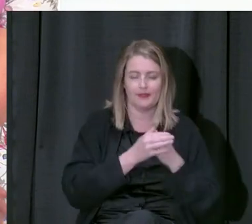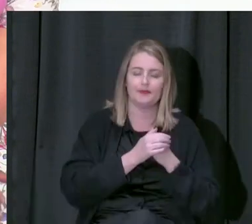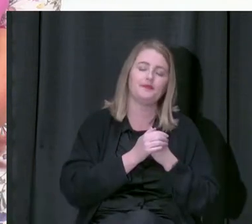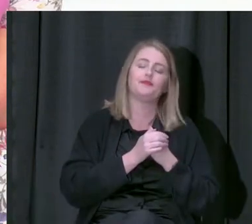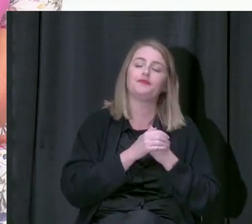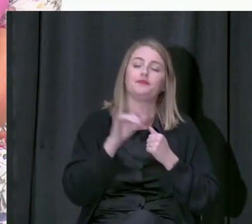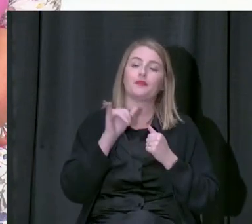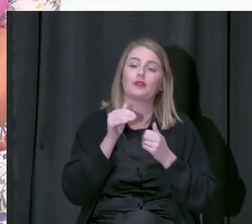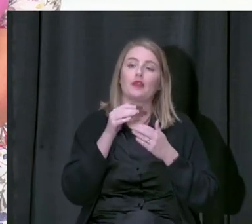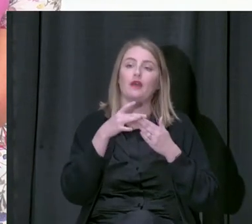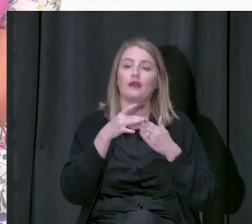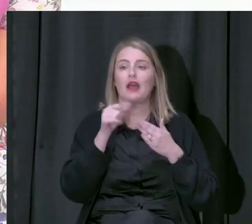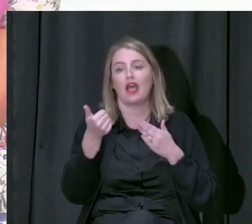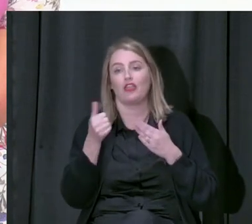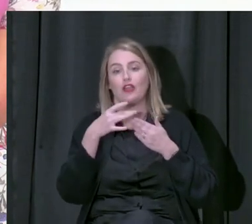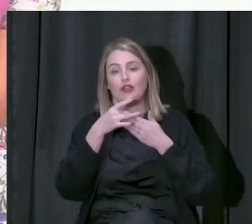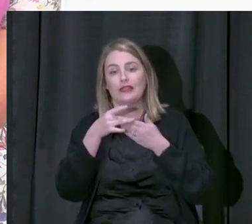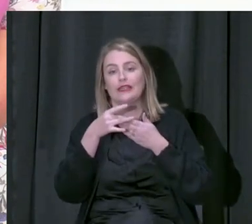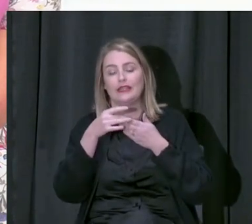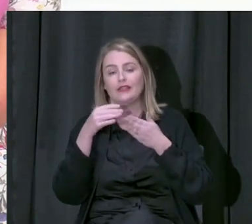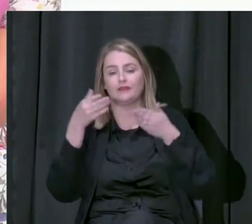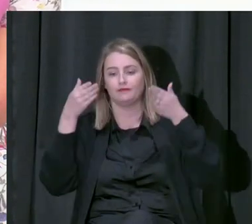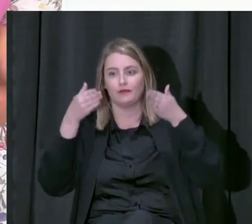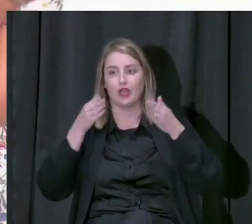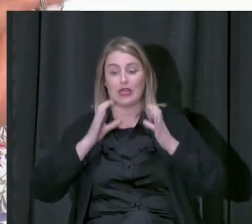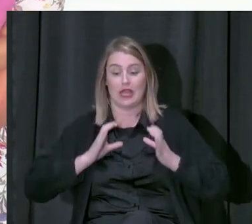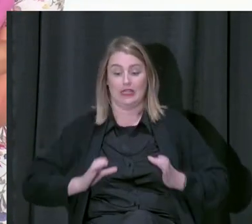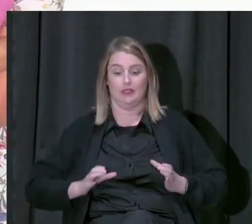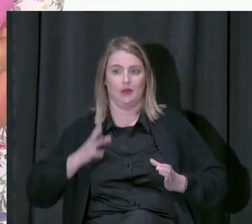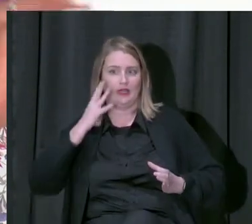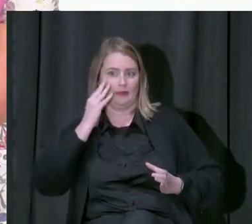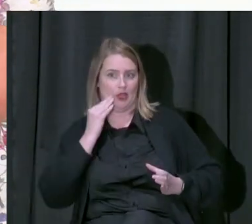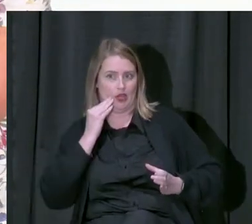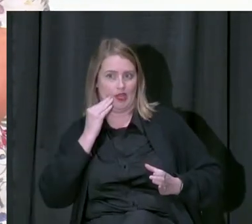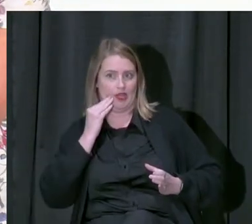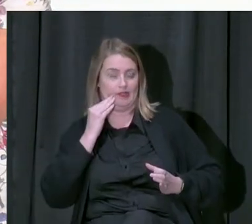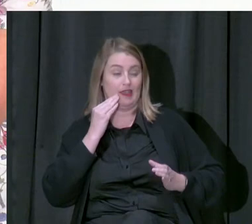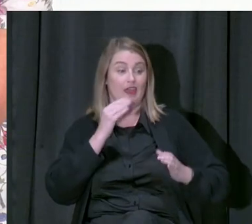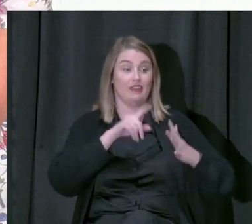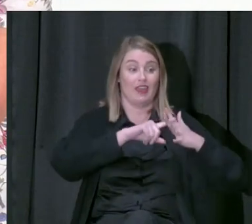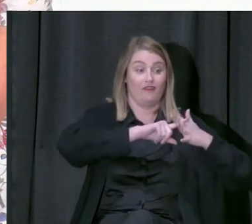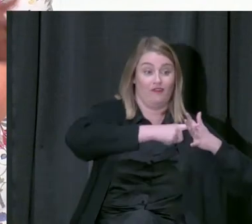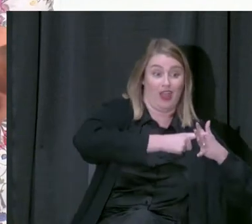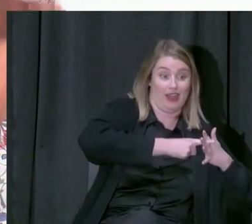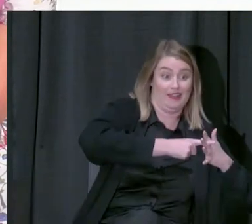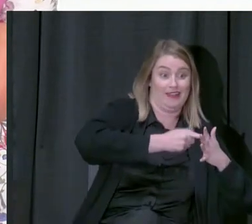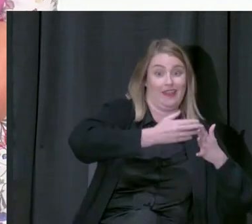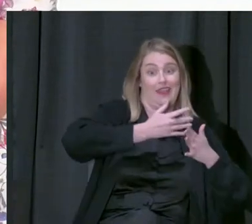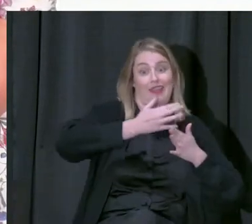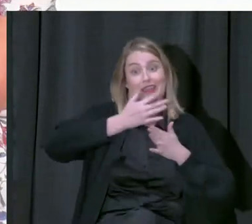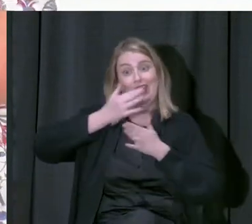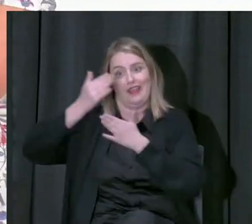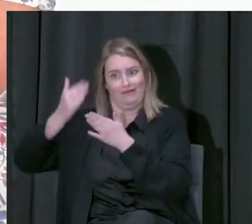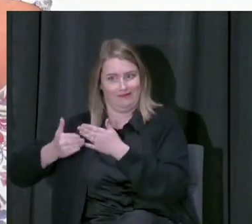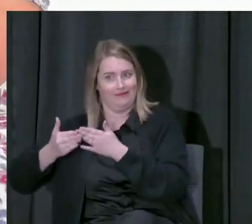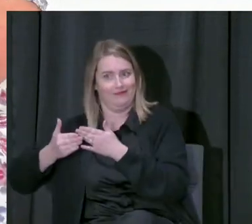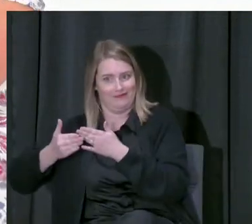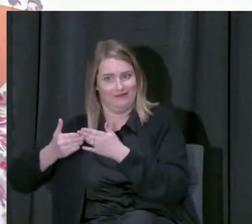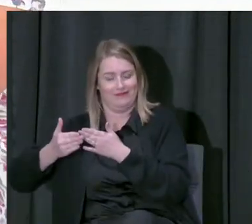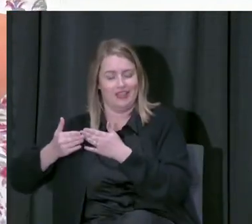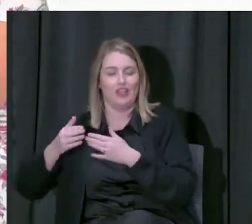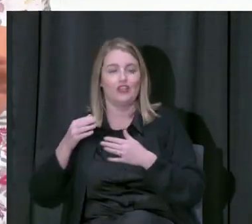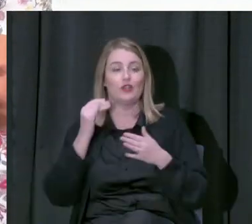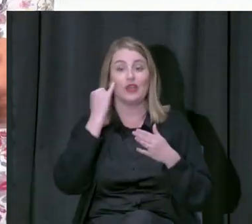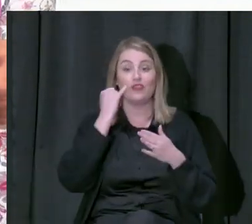a leader that focuses on customer experience, both front and at every space. So if you're, they partner